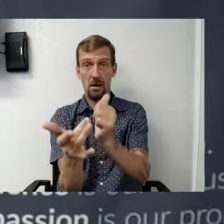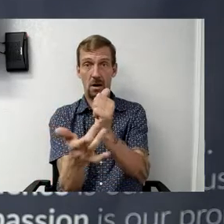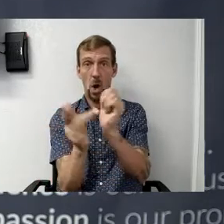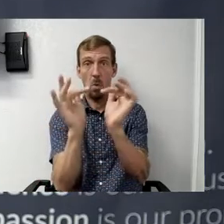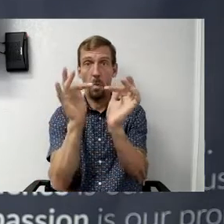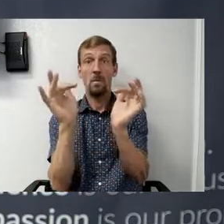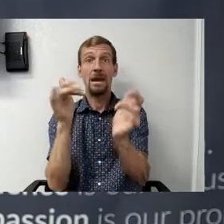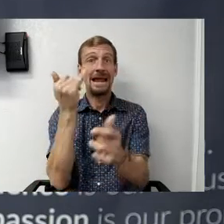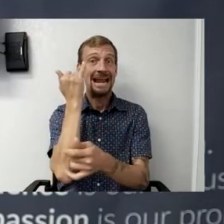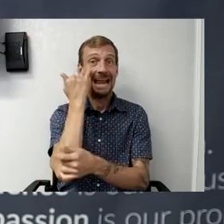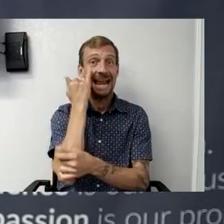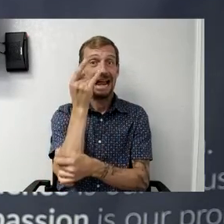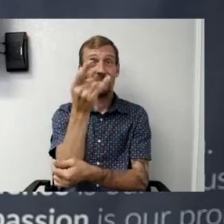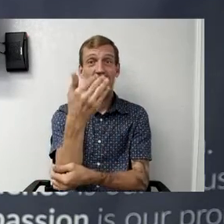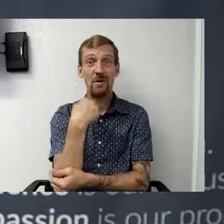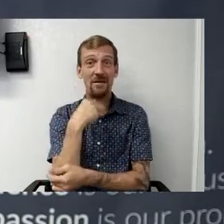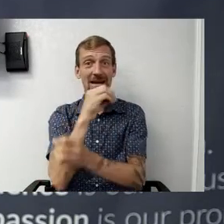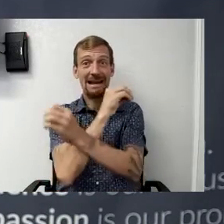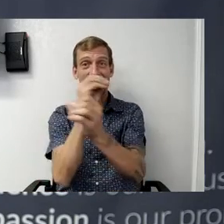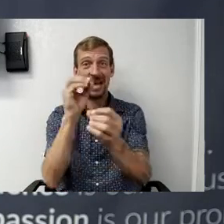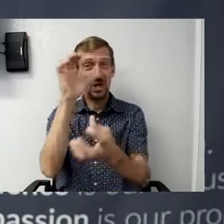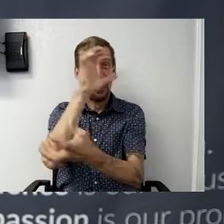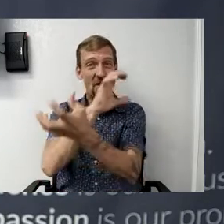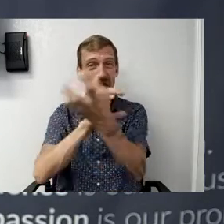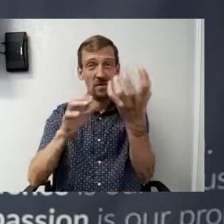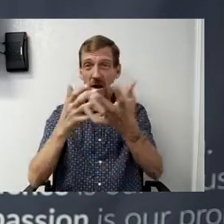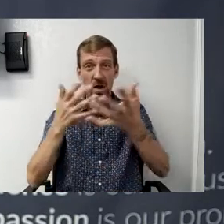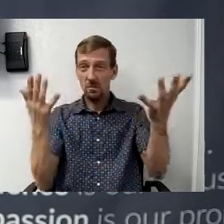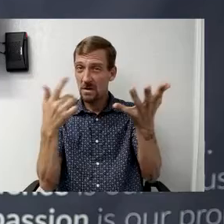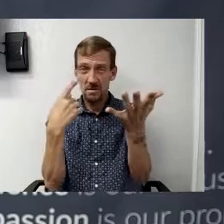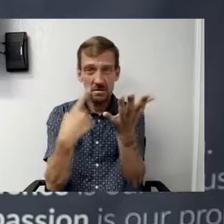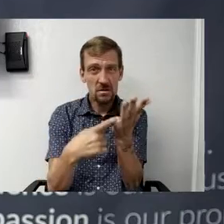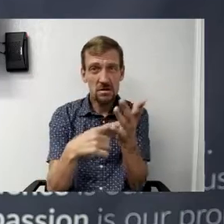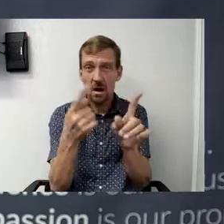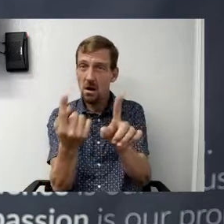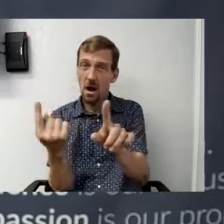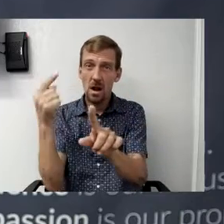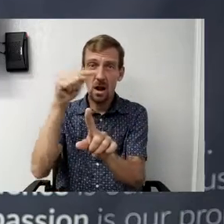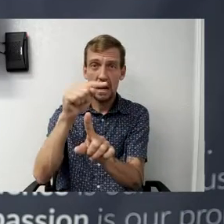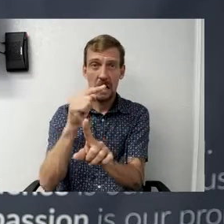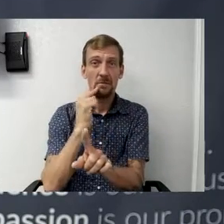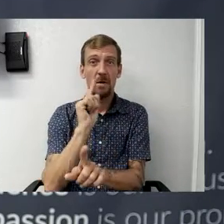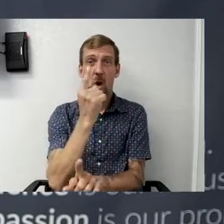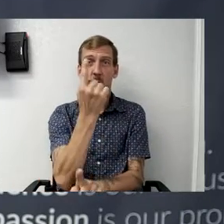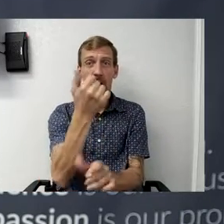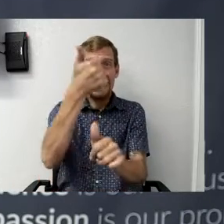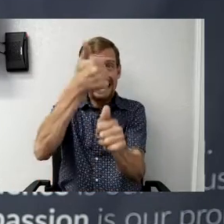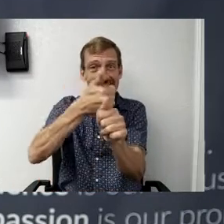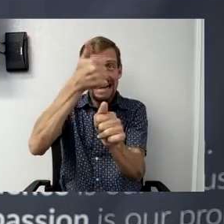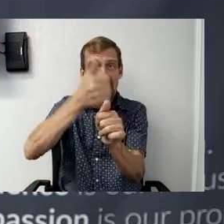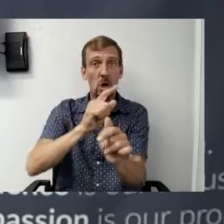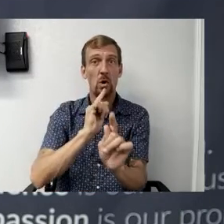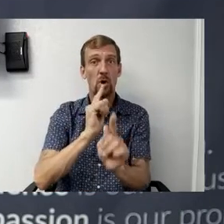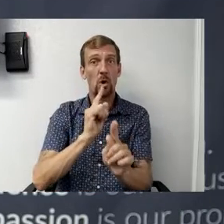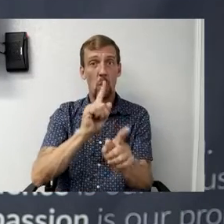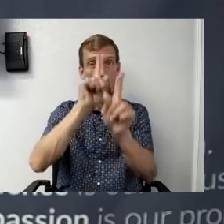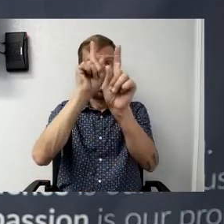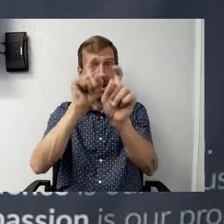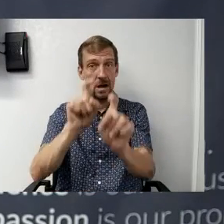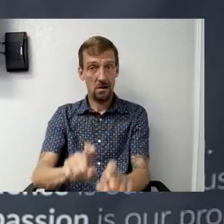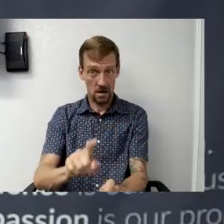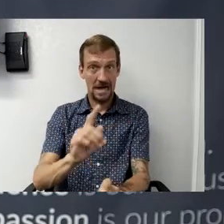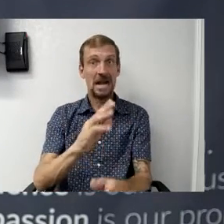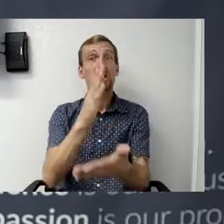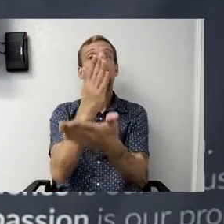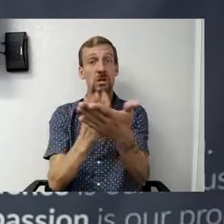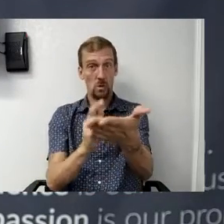so if you're confused about something that is spoken here today, you can go back and look at the written answers to the questions